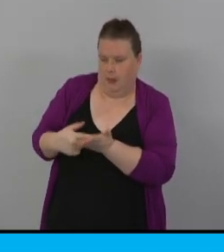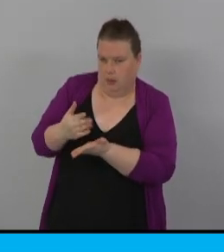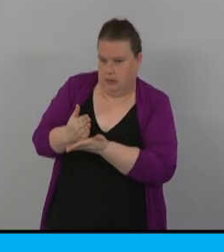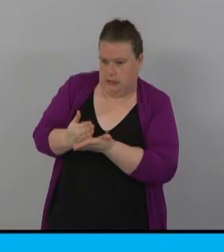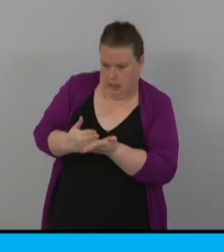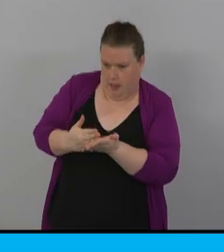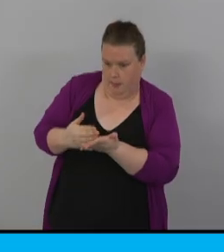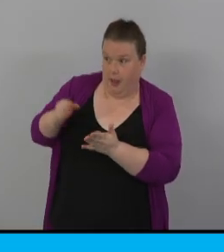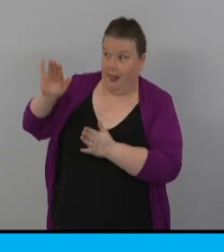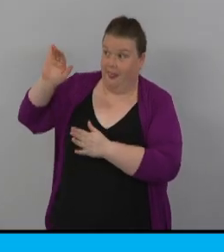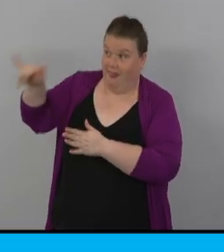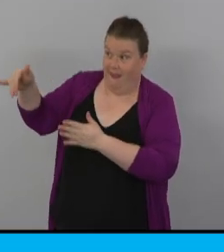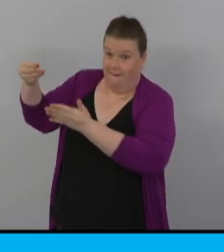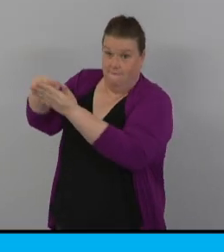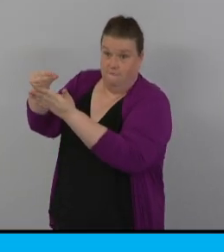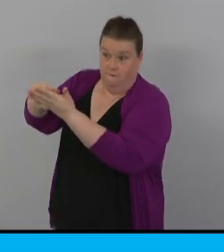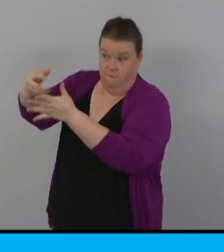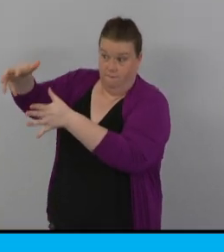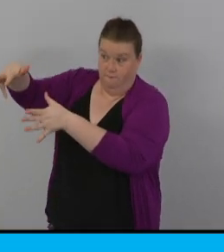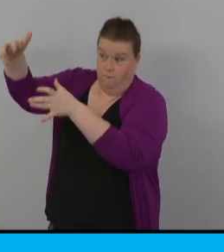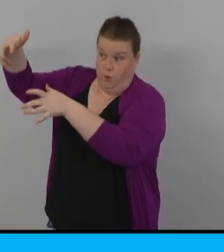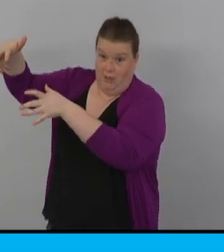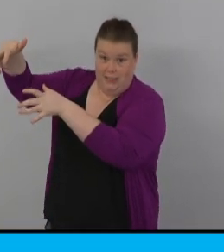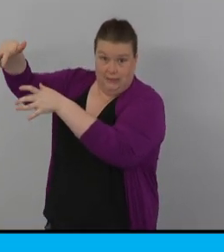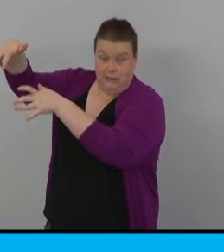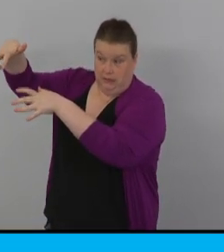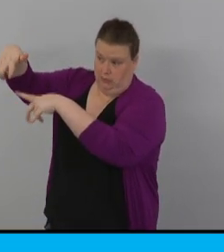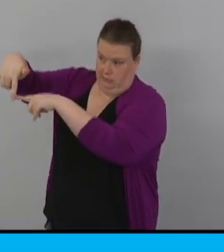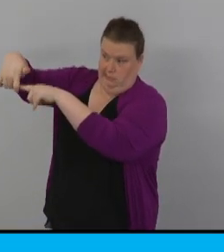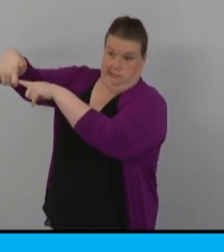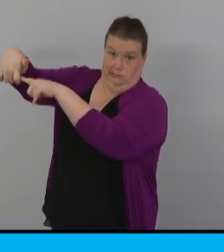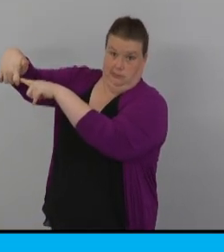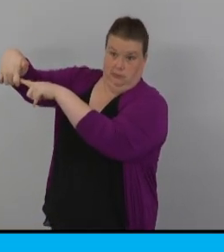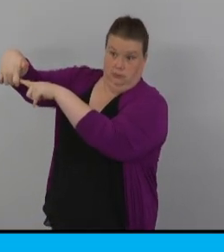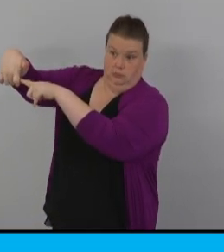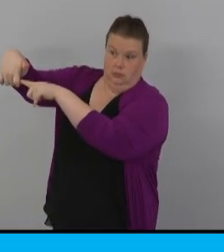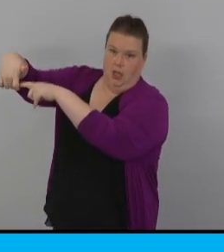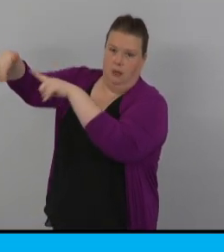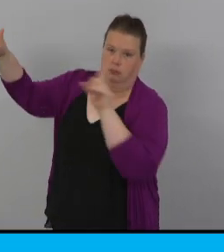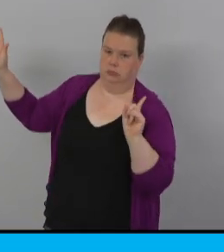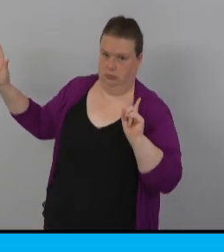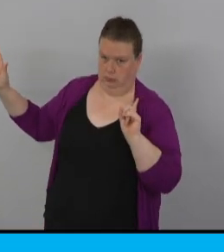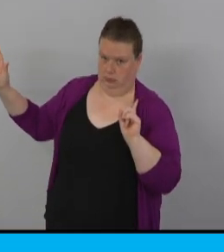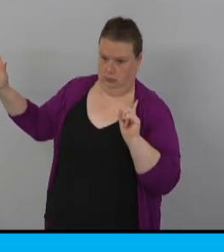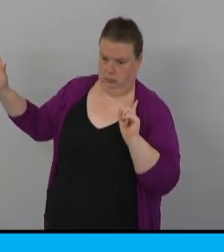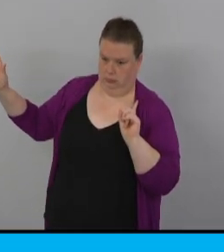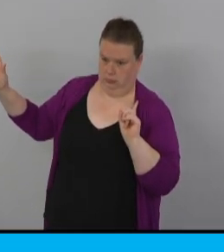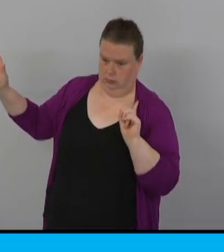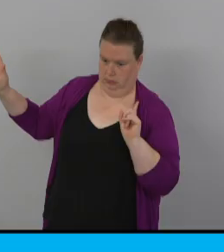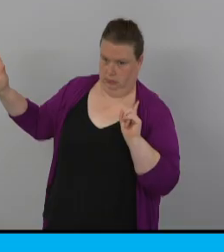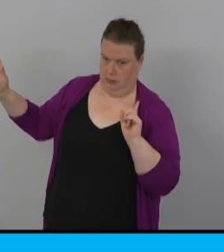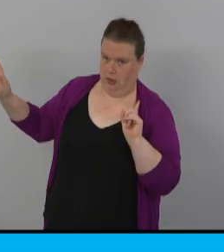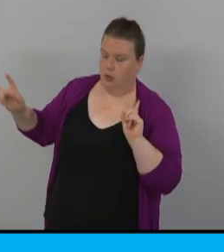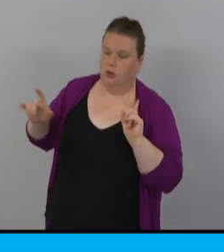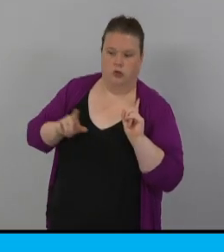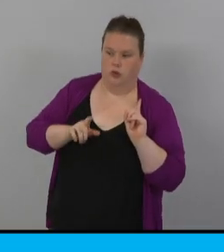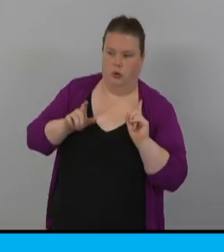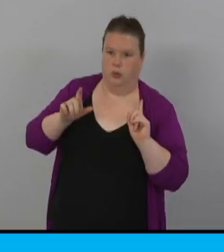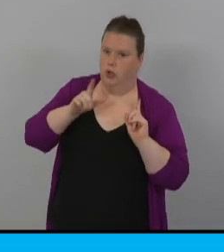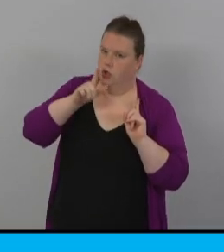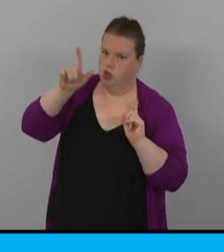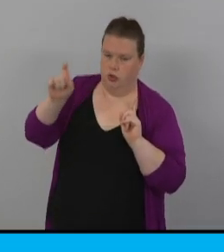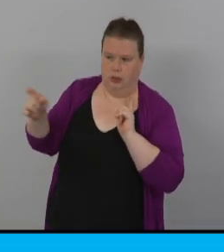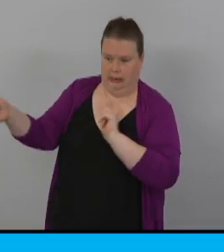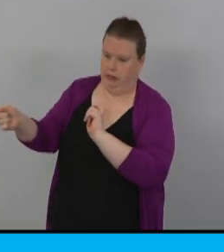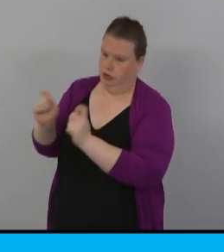we had for those funds has been lifted, at least for this coming year, and so we should not see much of an impact. We